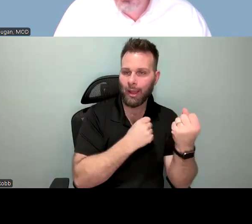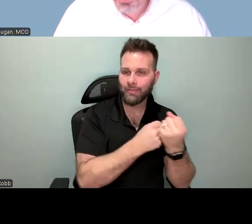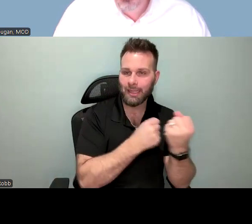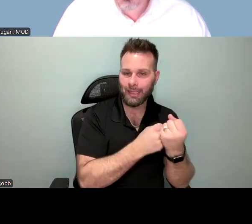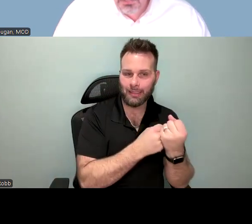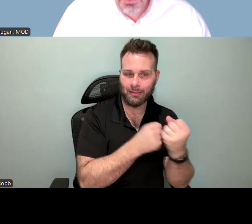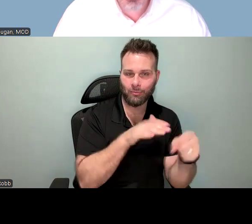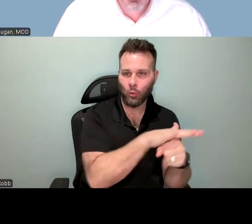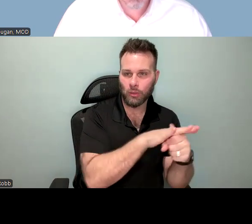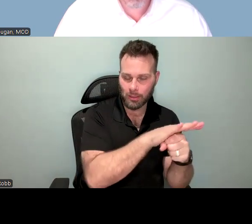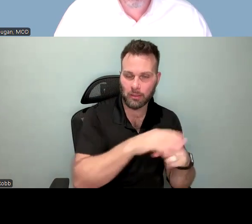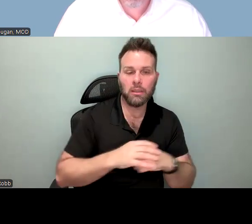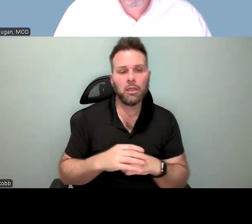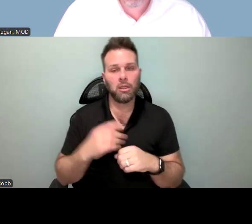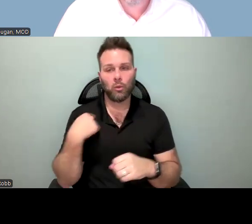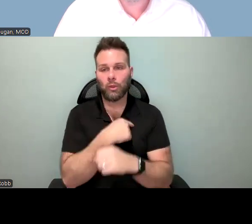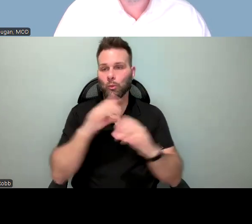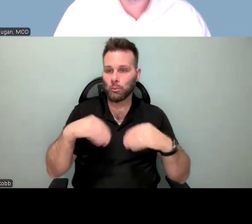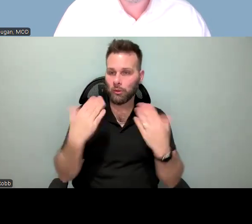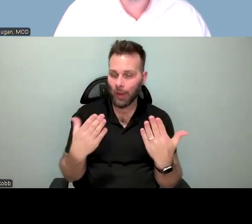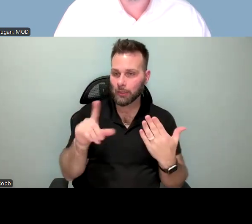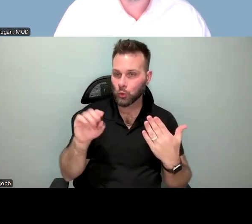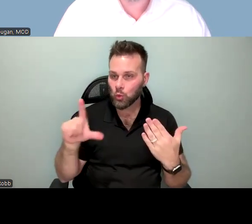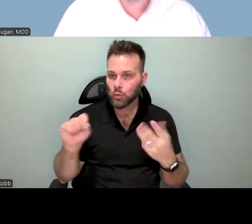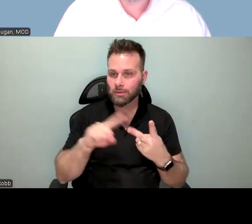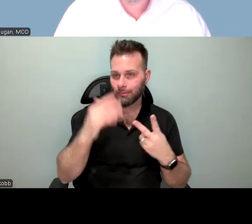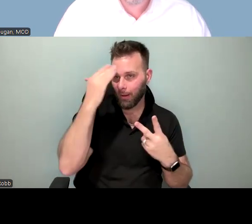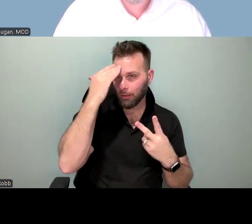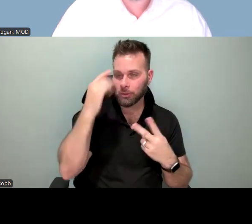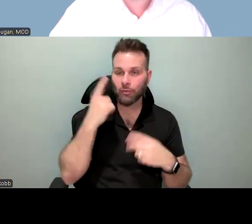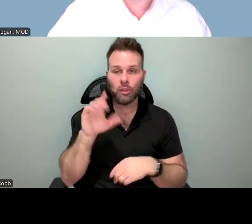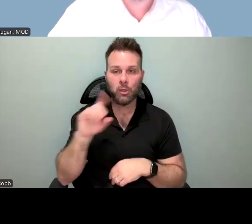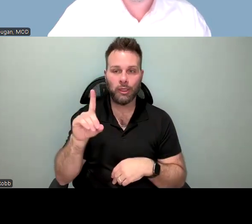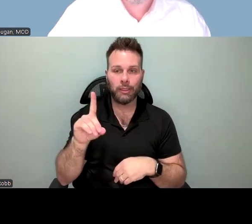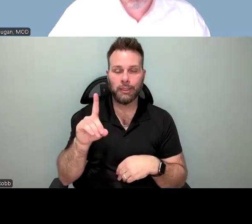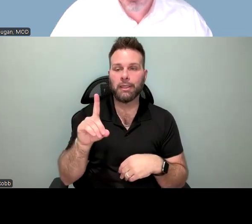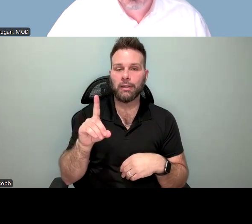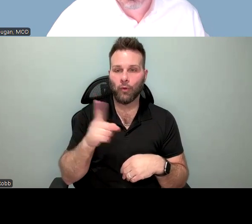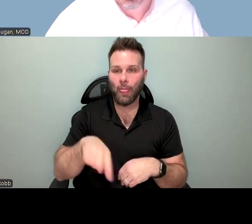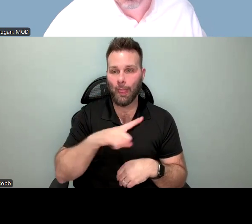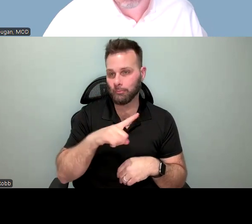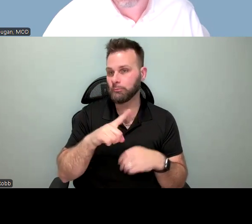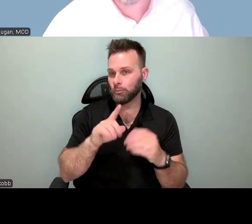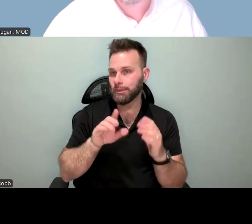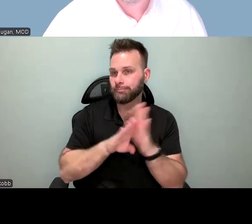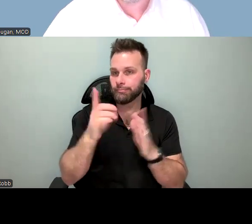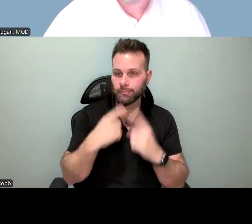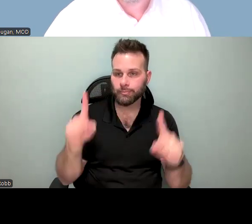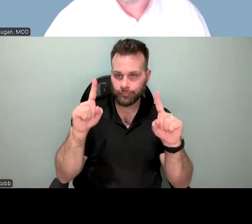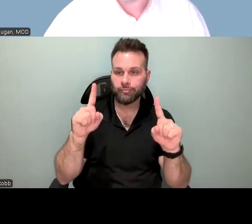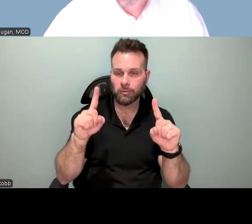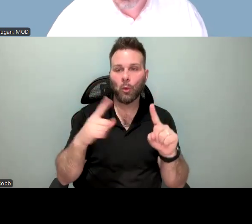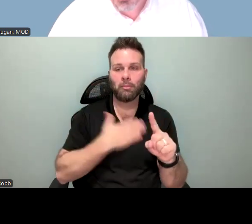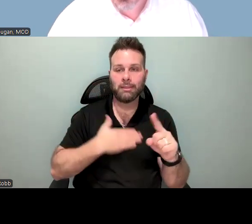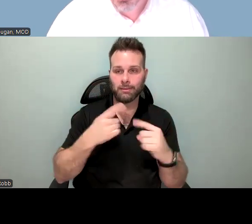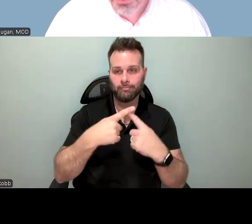here to provide the tools and knowledge CODs need to be effective. So use us as a resource, please. And